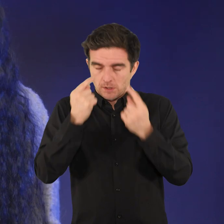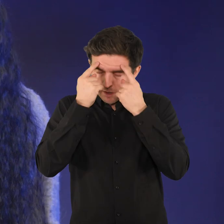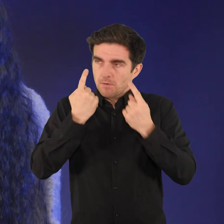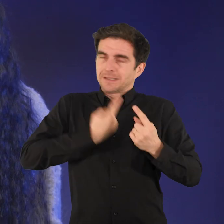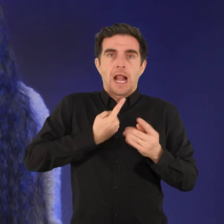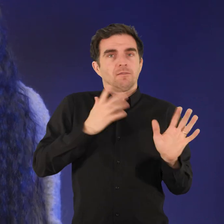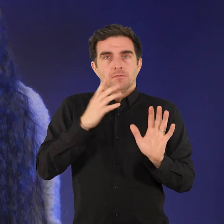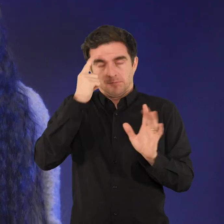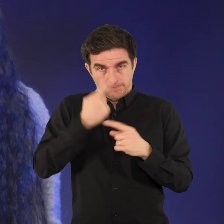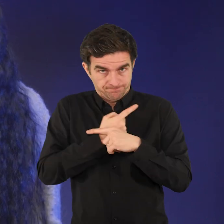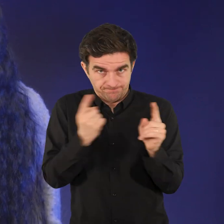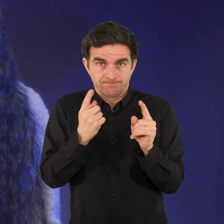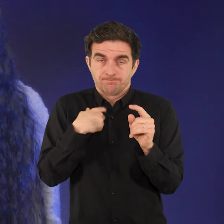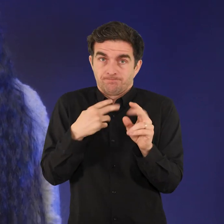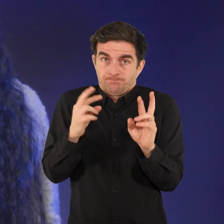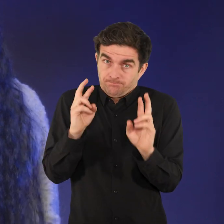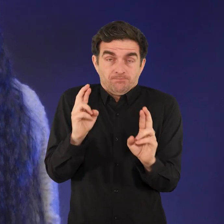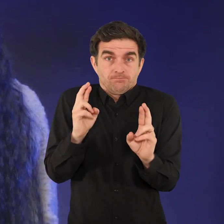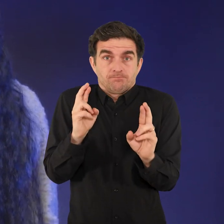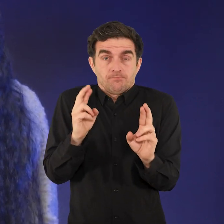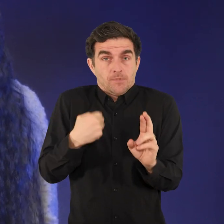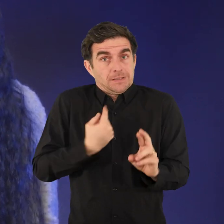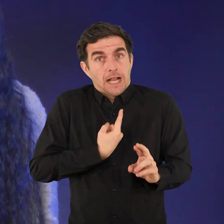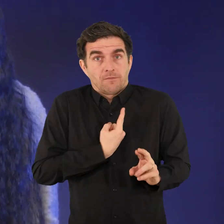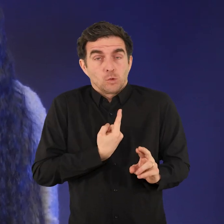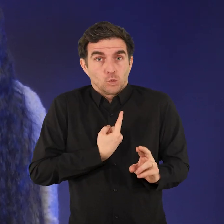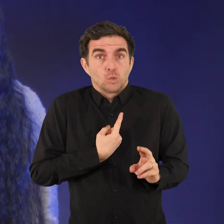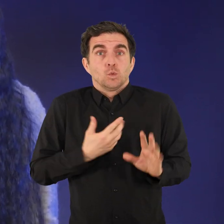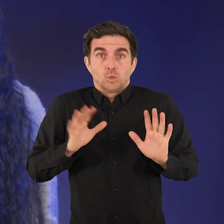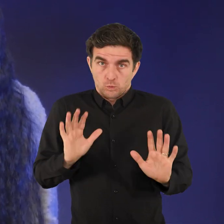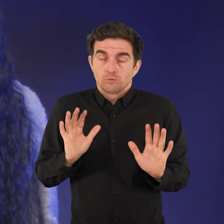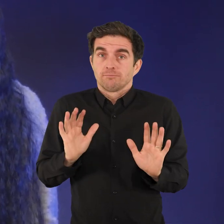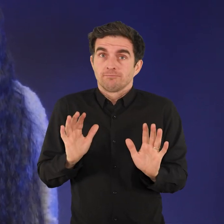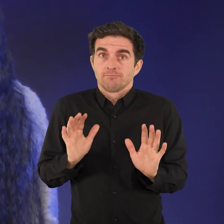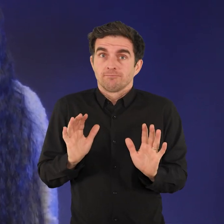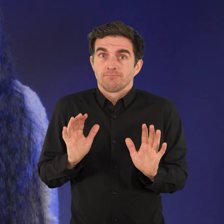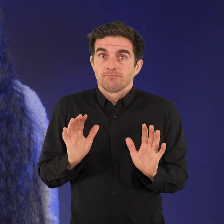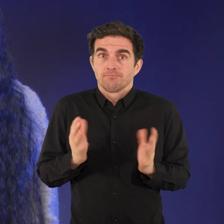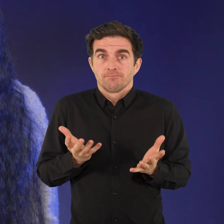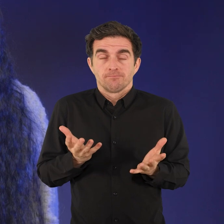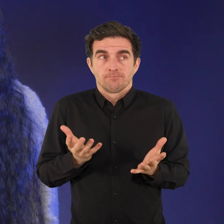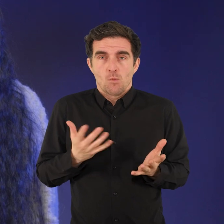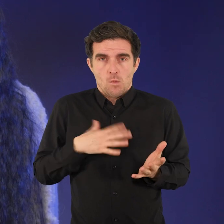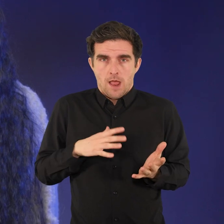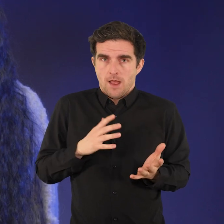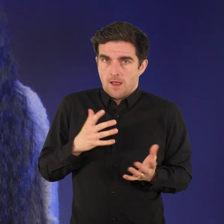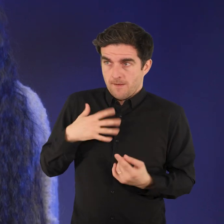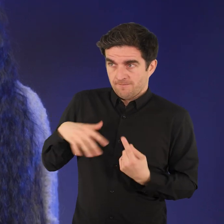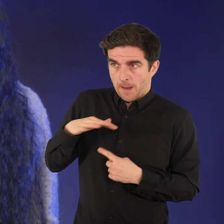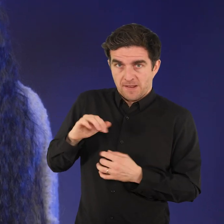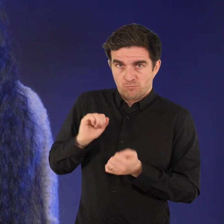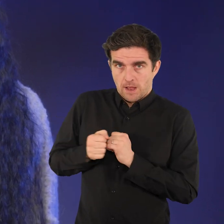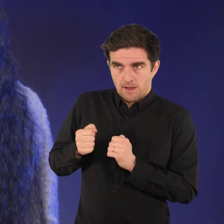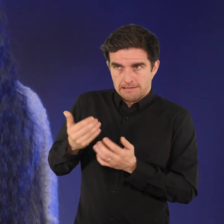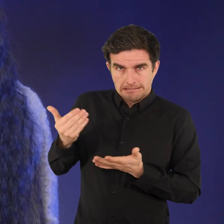that much. But I guess I just hope for myself to have my family